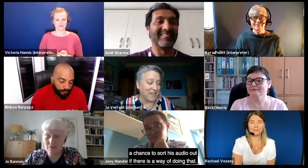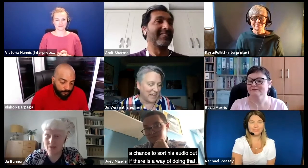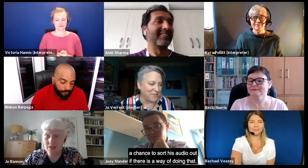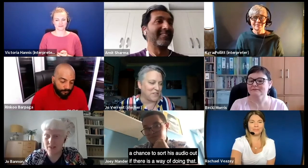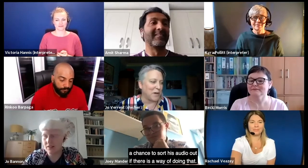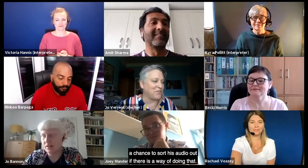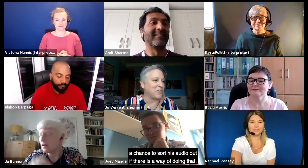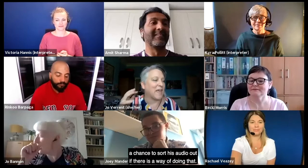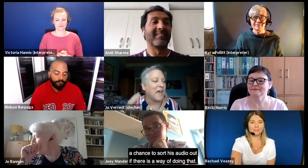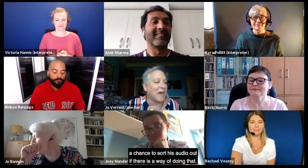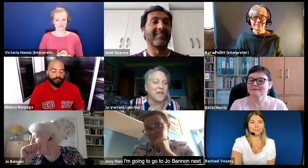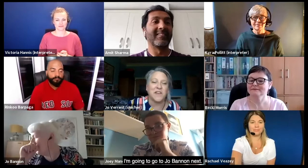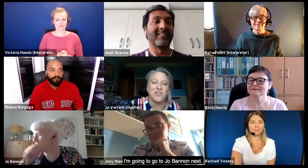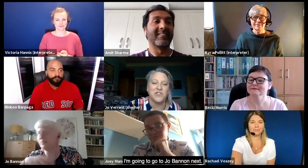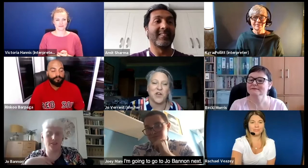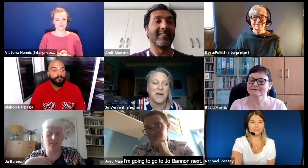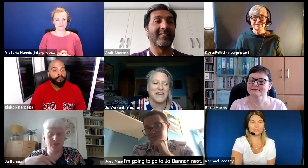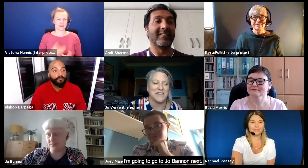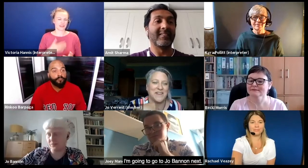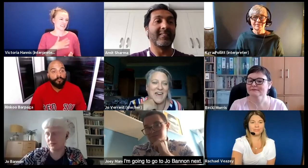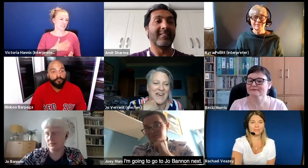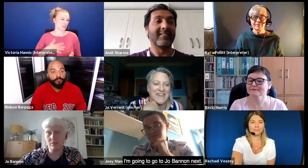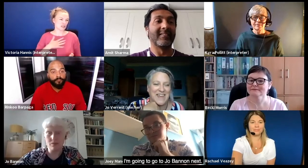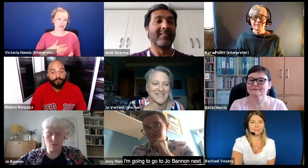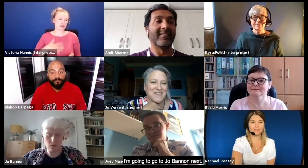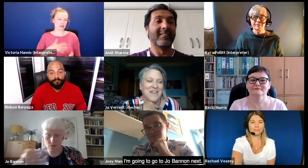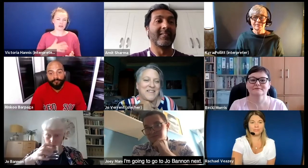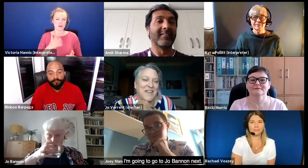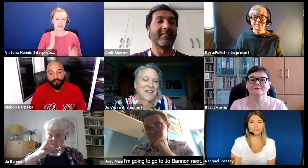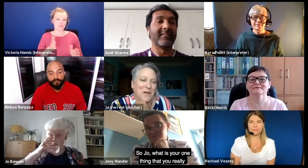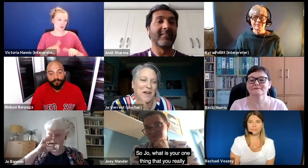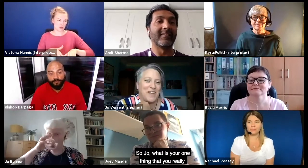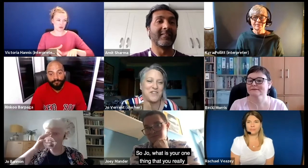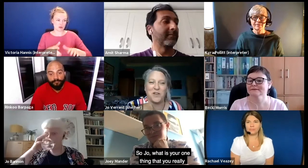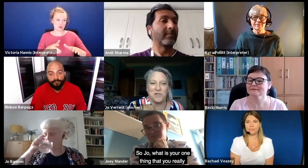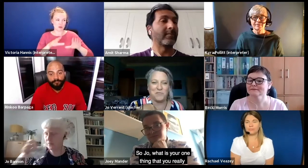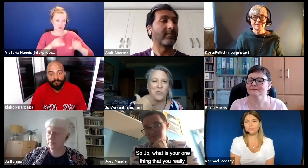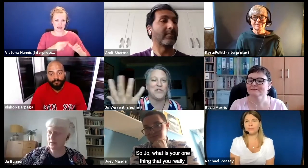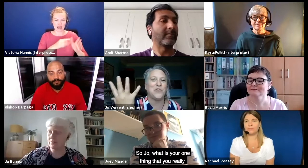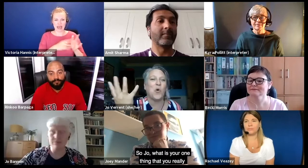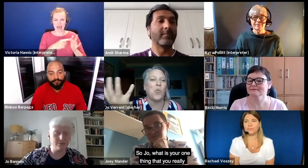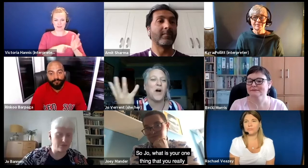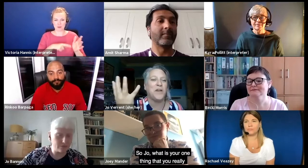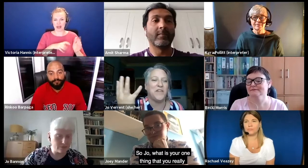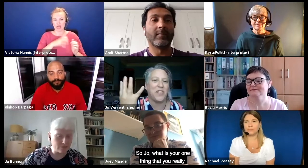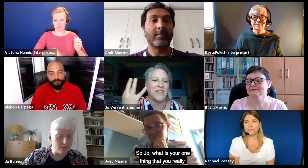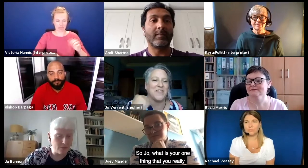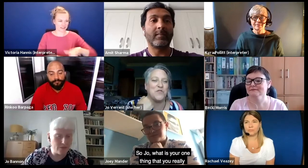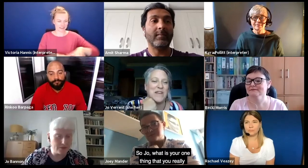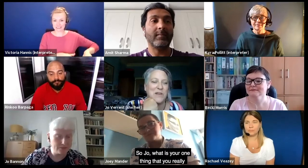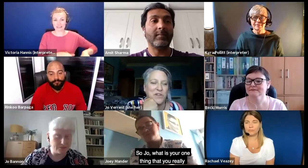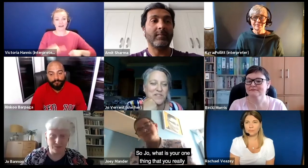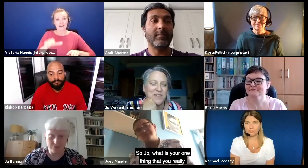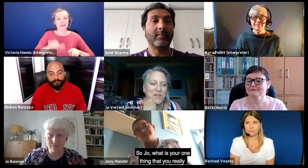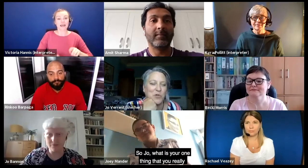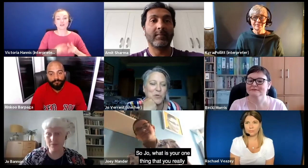out, if there's a way of doing that. I'm going to go to Joe Bannon next. So, Joe, what's your one thing that you